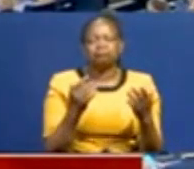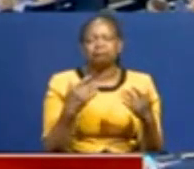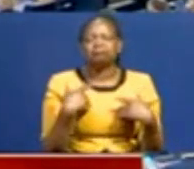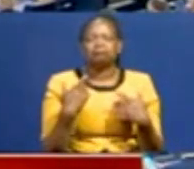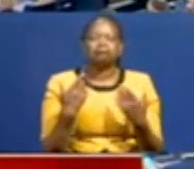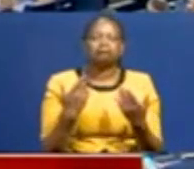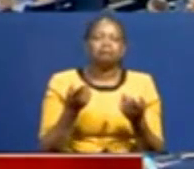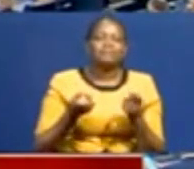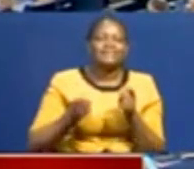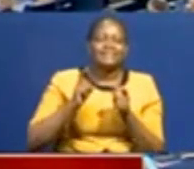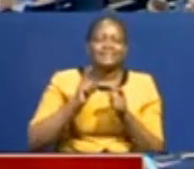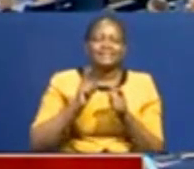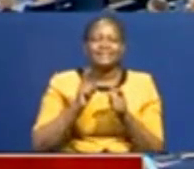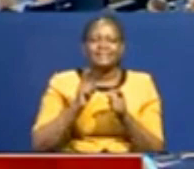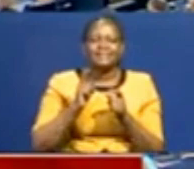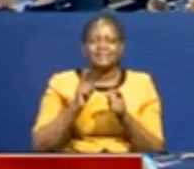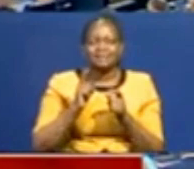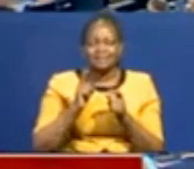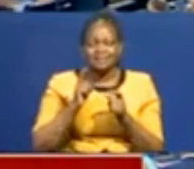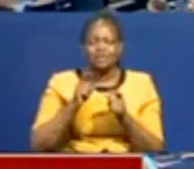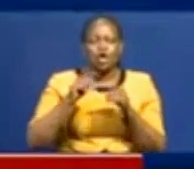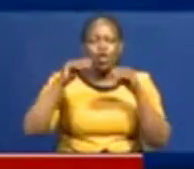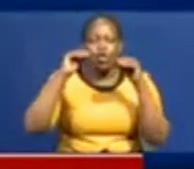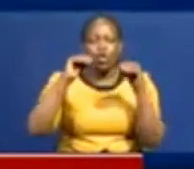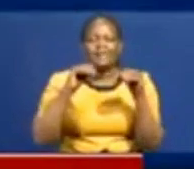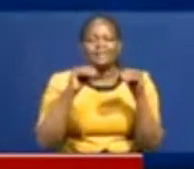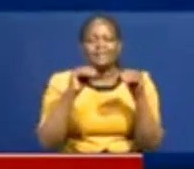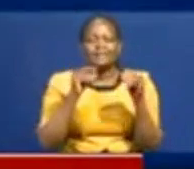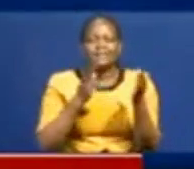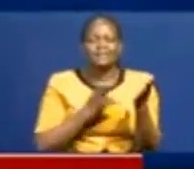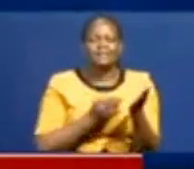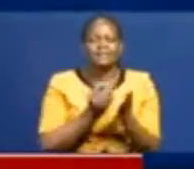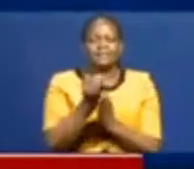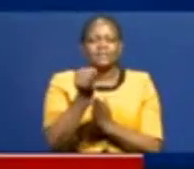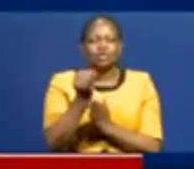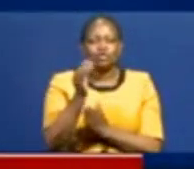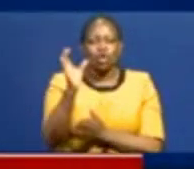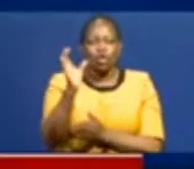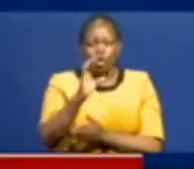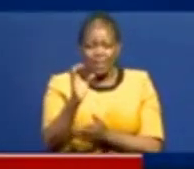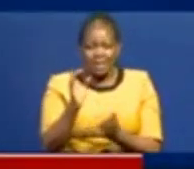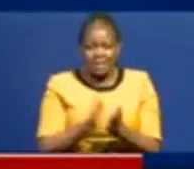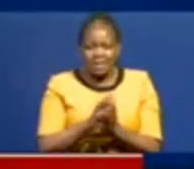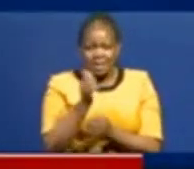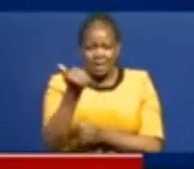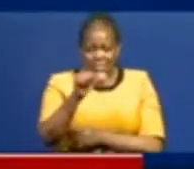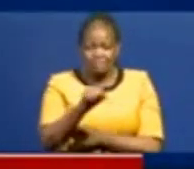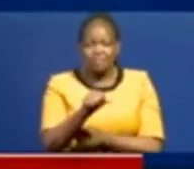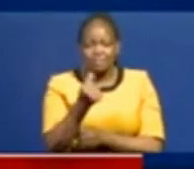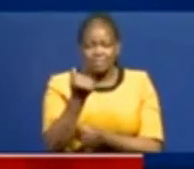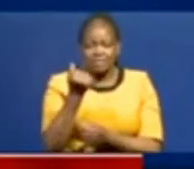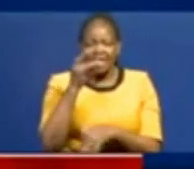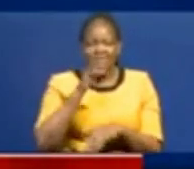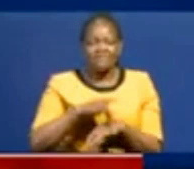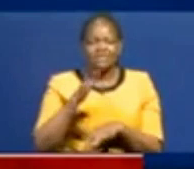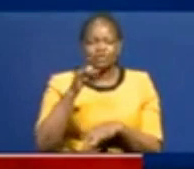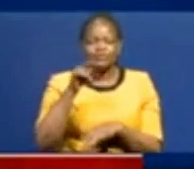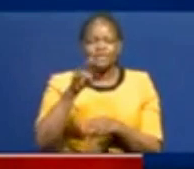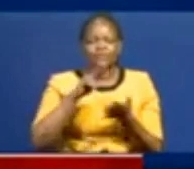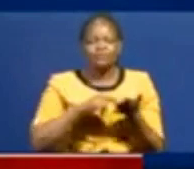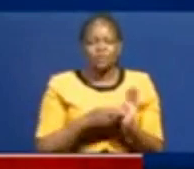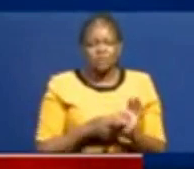in increasing the bar on quality and integrity on carbon and other relevant effects of this